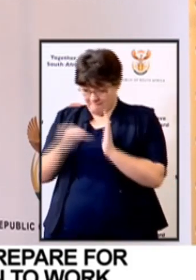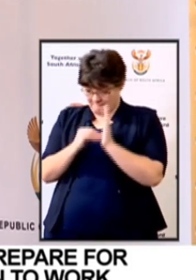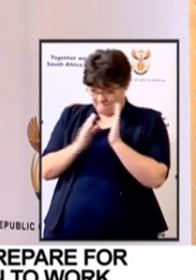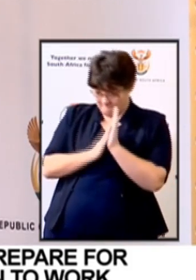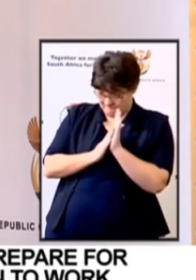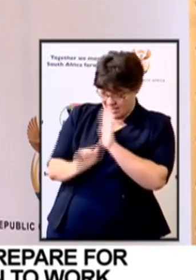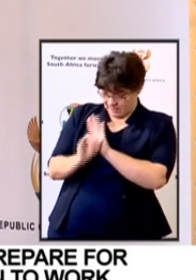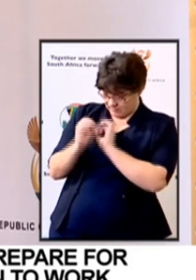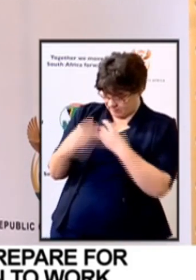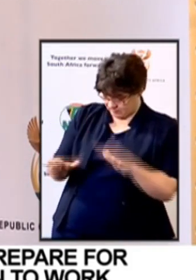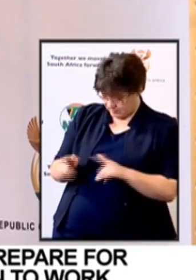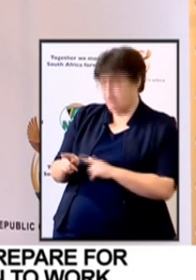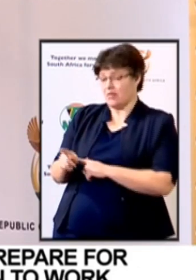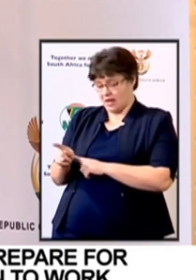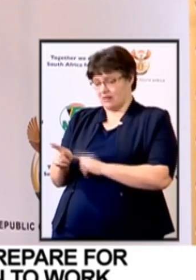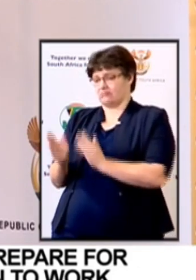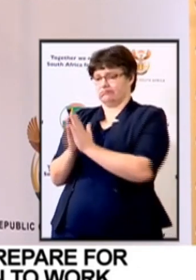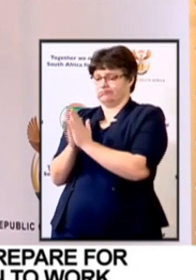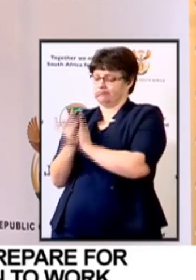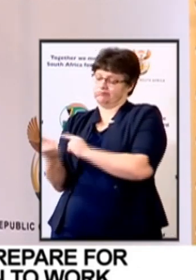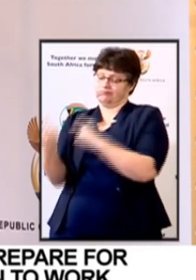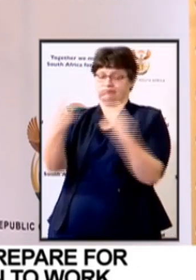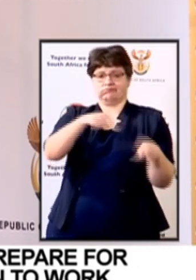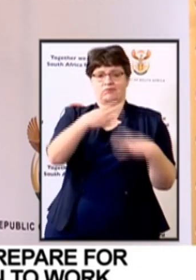such by their